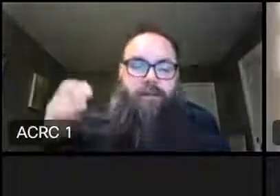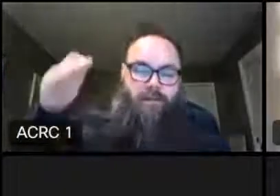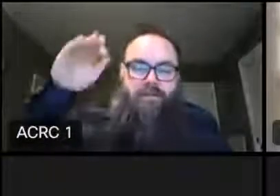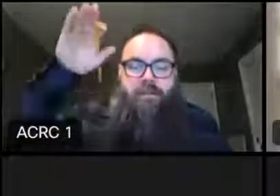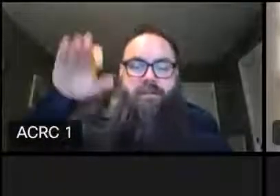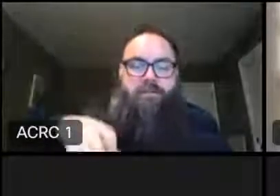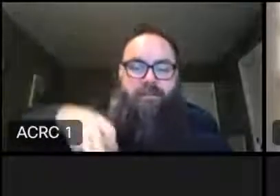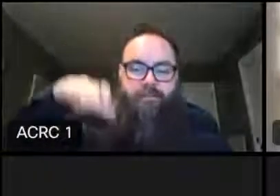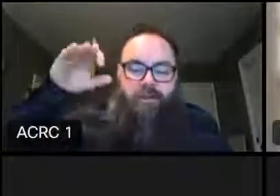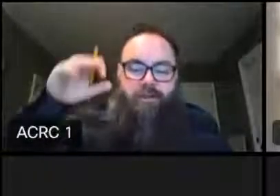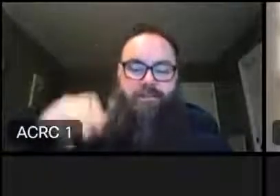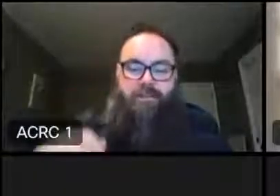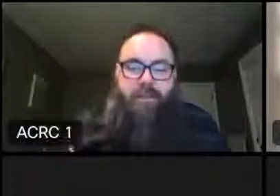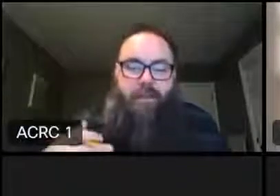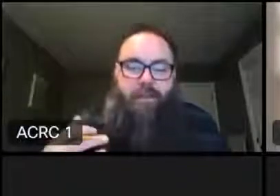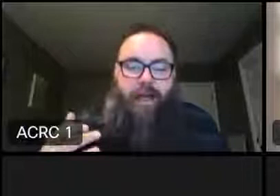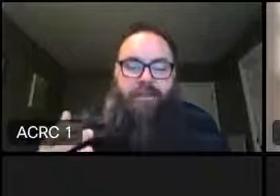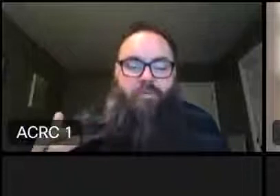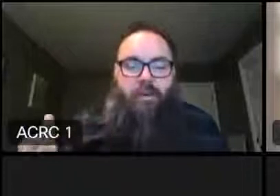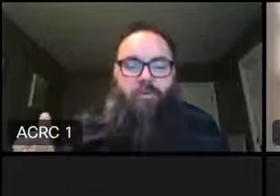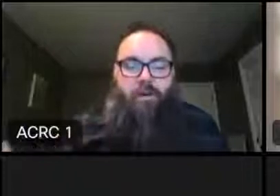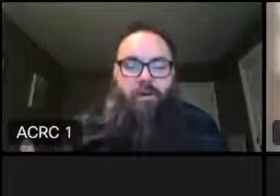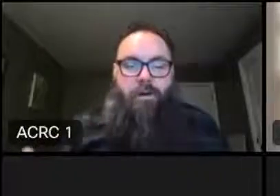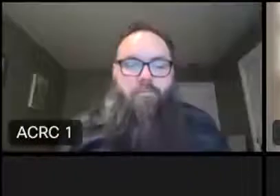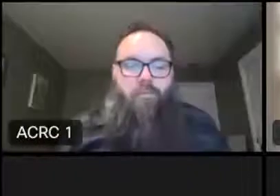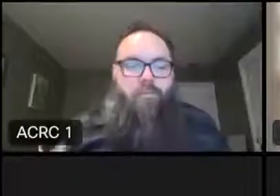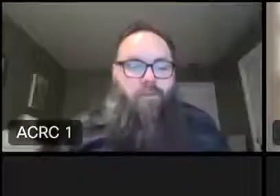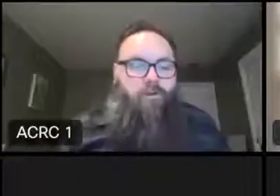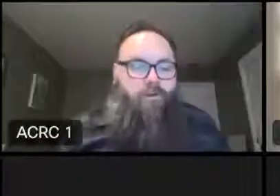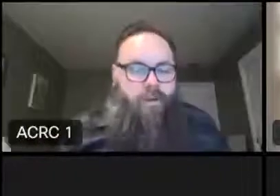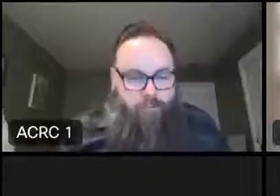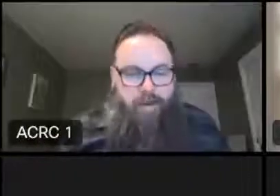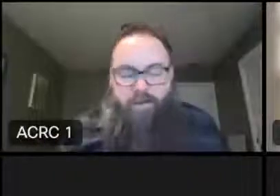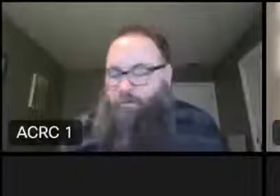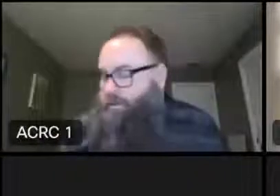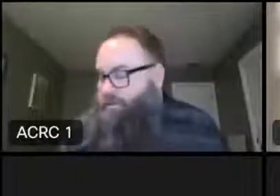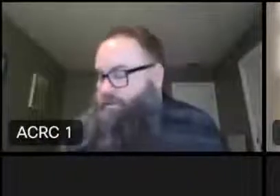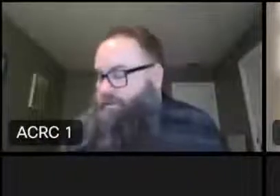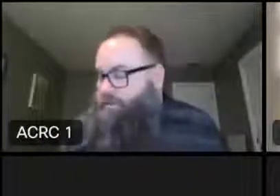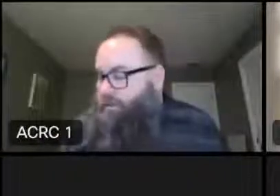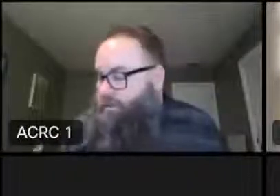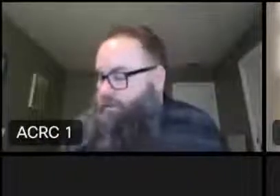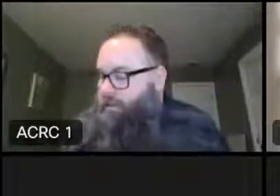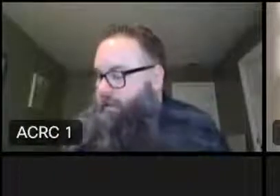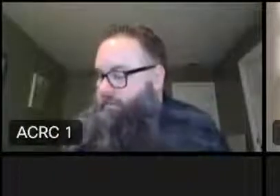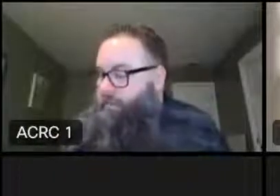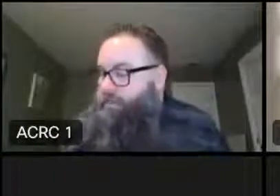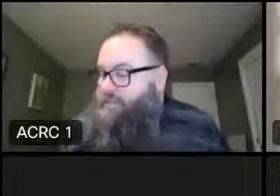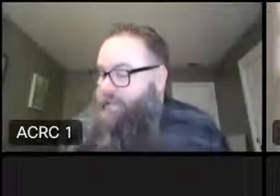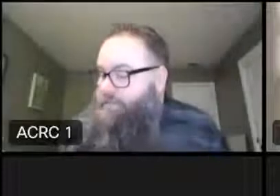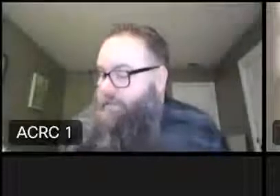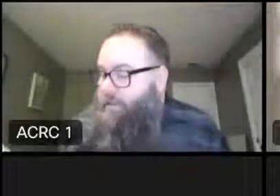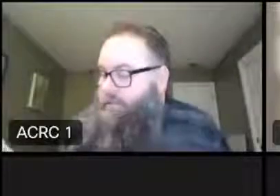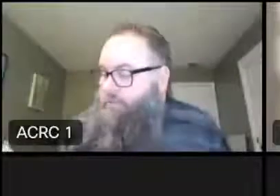out certain lists of service codes, and that's what we work on when we're verifying rate increases. And so in